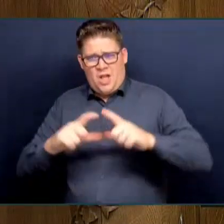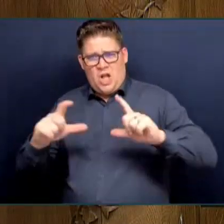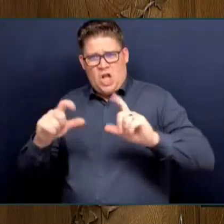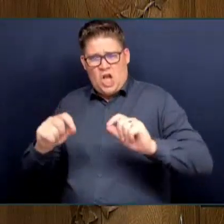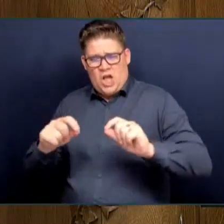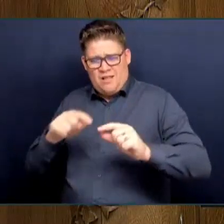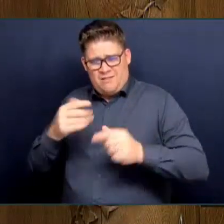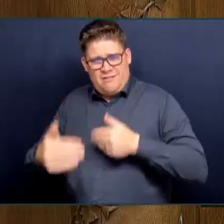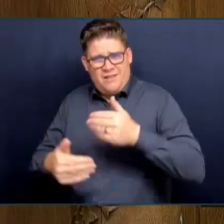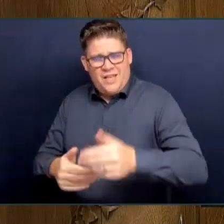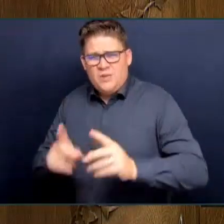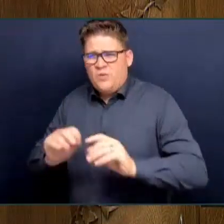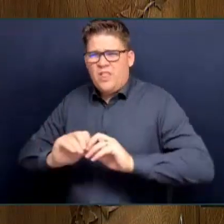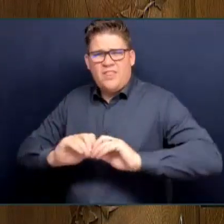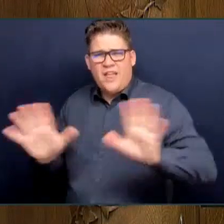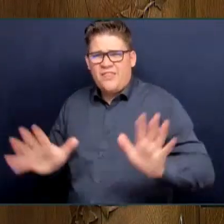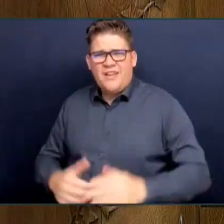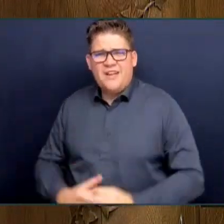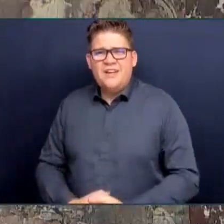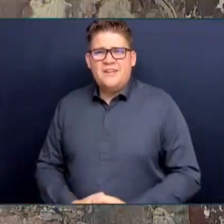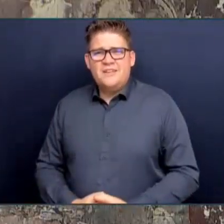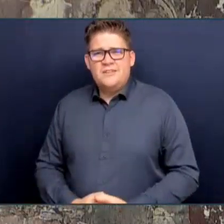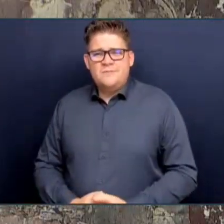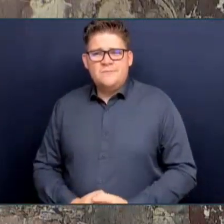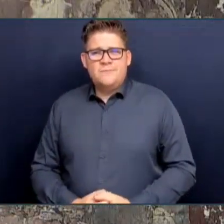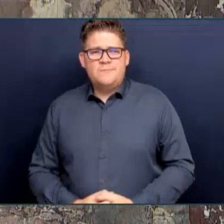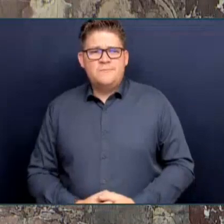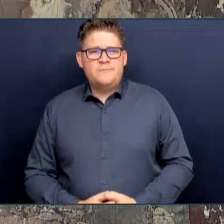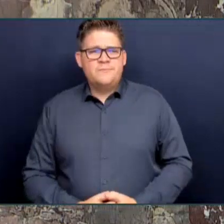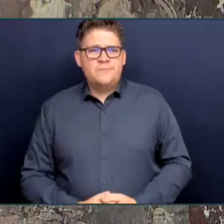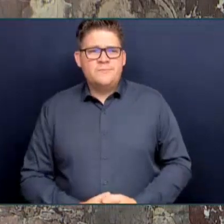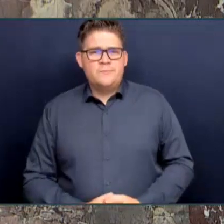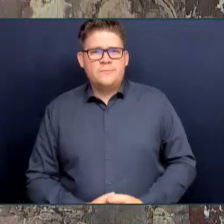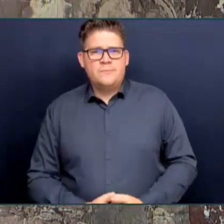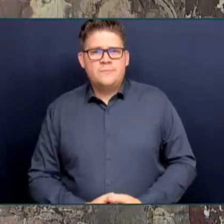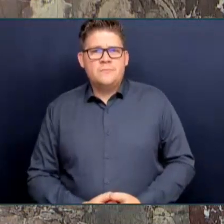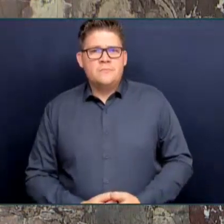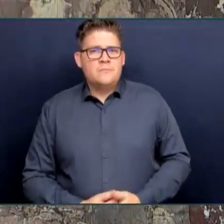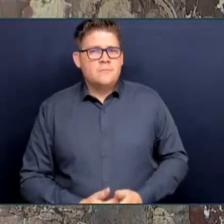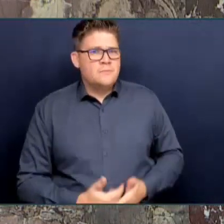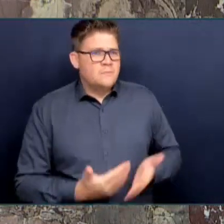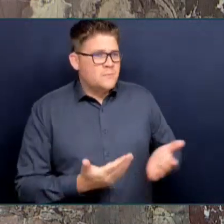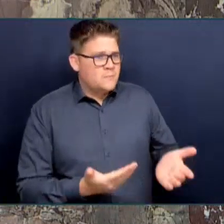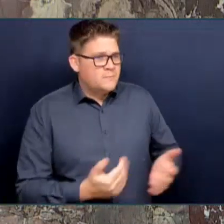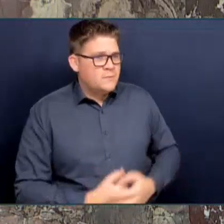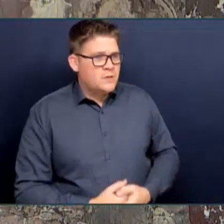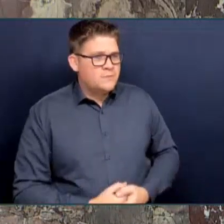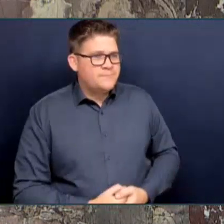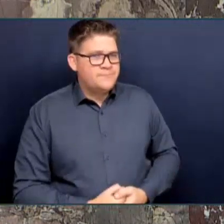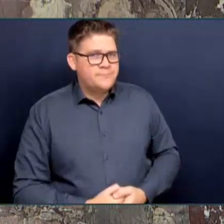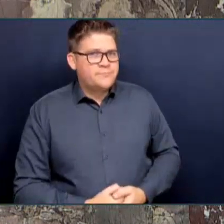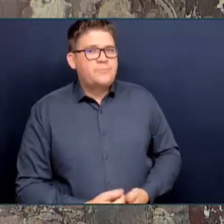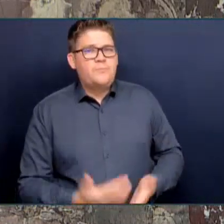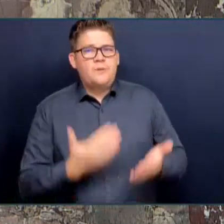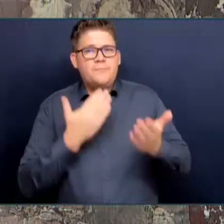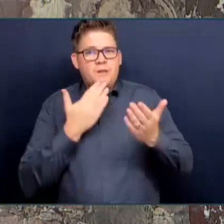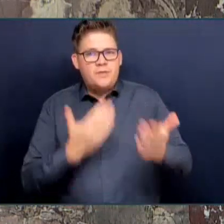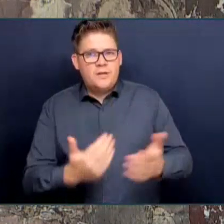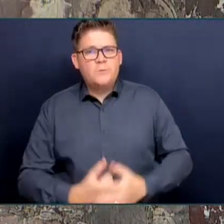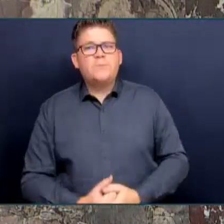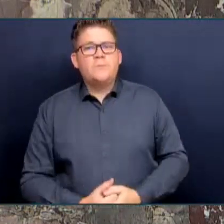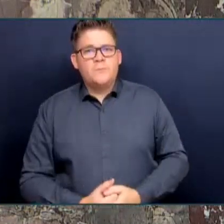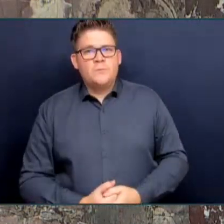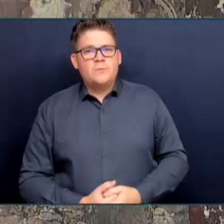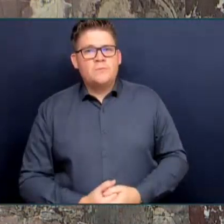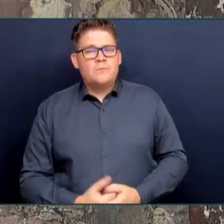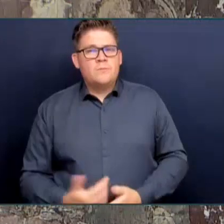Premier. Thanks, Honourable Speaker. I'm incredibly proud of the work that I did as a human rights lawyer in the downtown east side for many years.